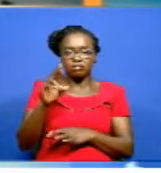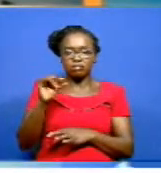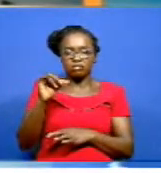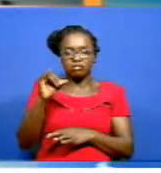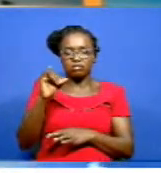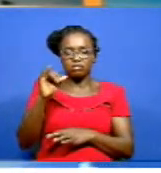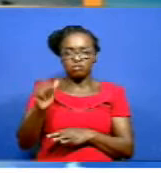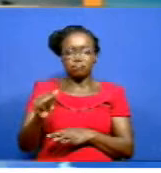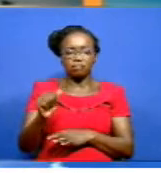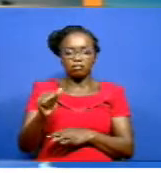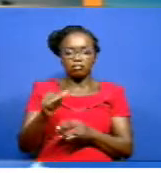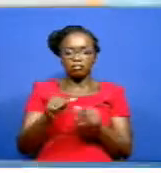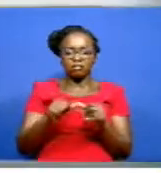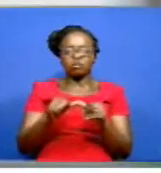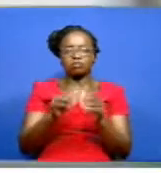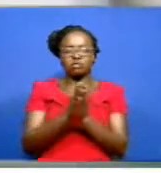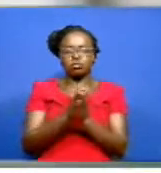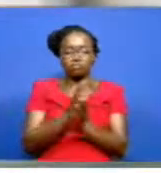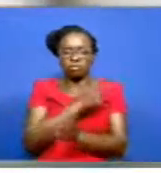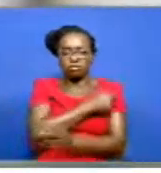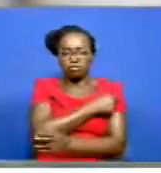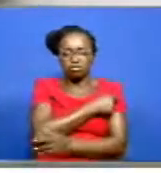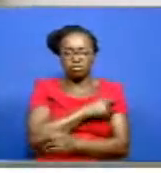the AstraZeneca vaccine.